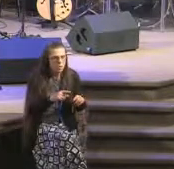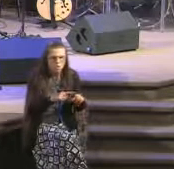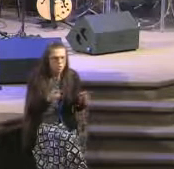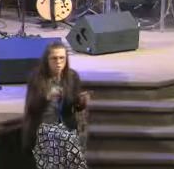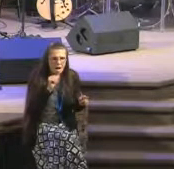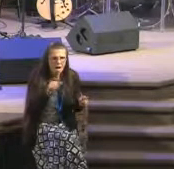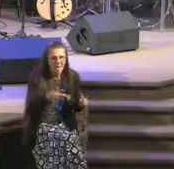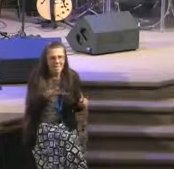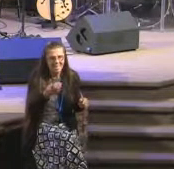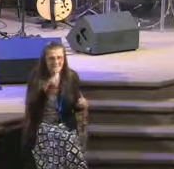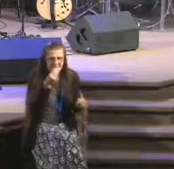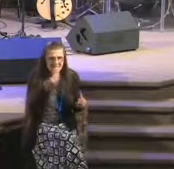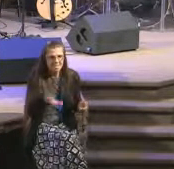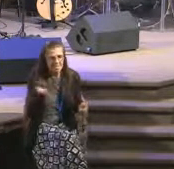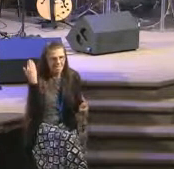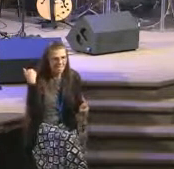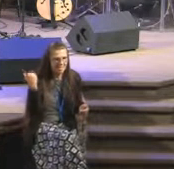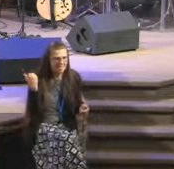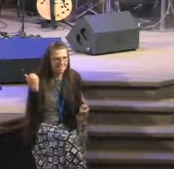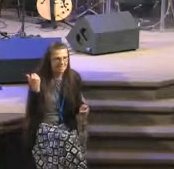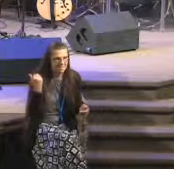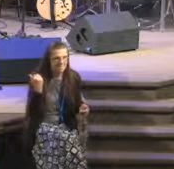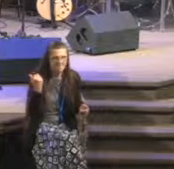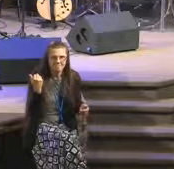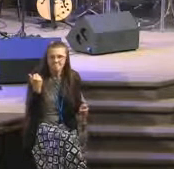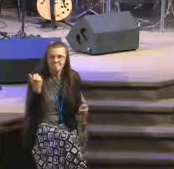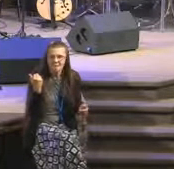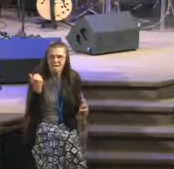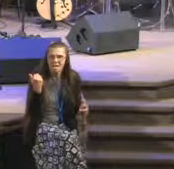eat yesterday's lunch and think you're going to be okay today.